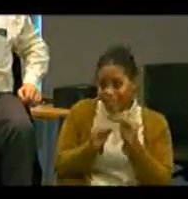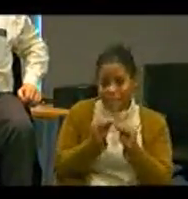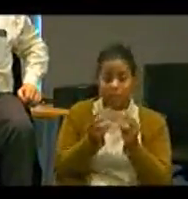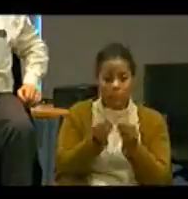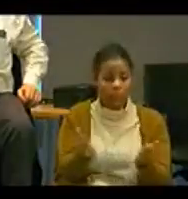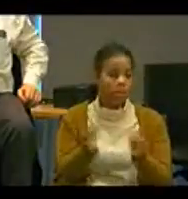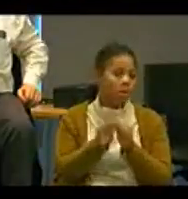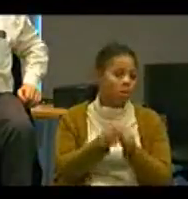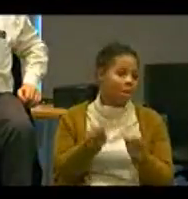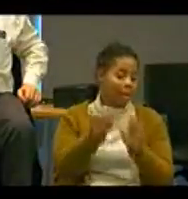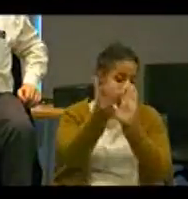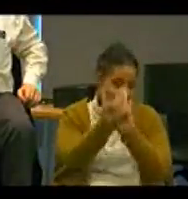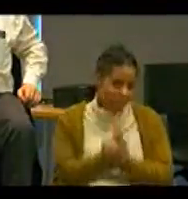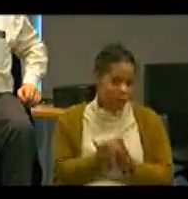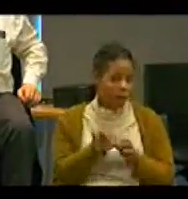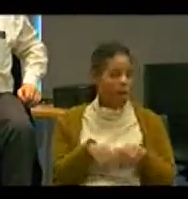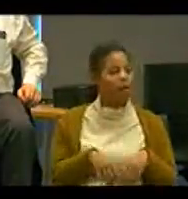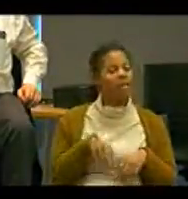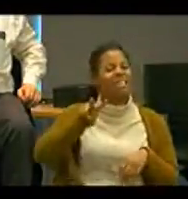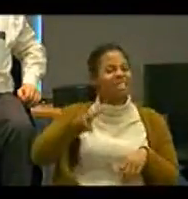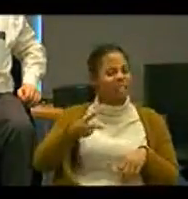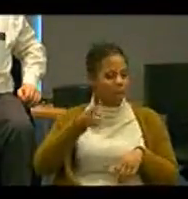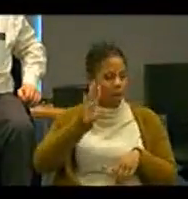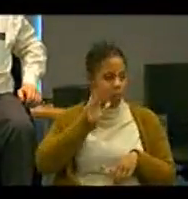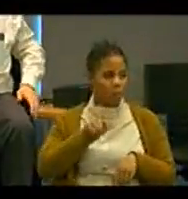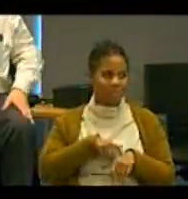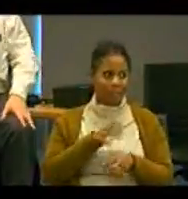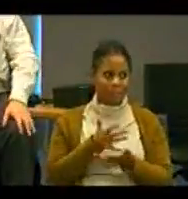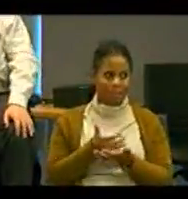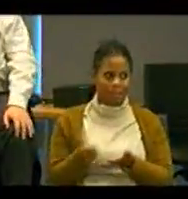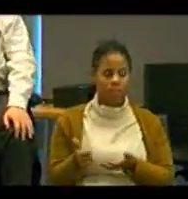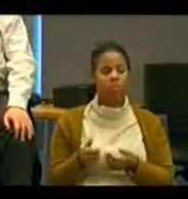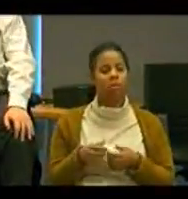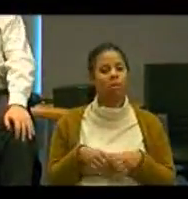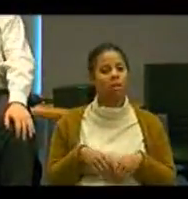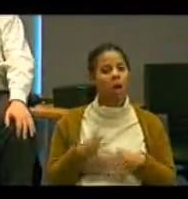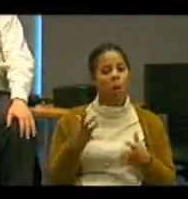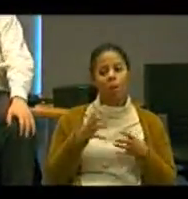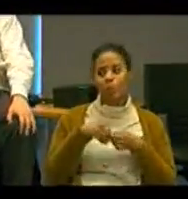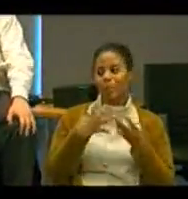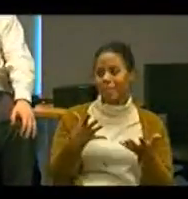great. The second thing that I know we don't have time because I want the chair to be able to